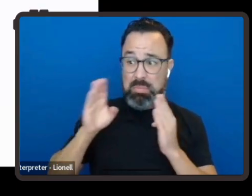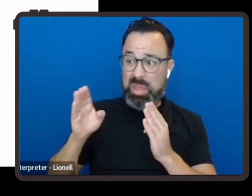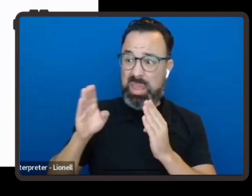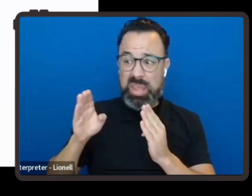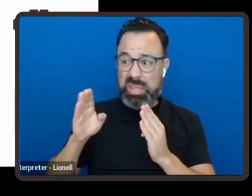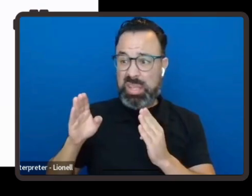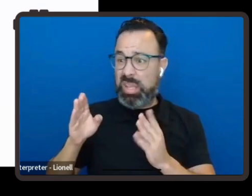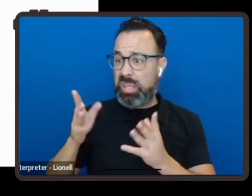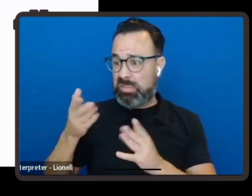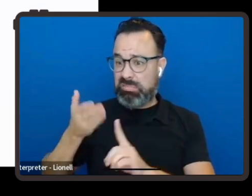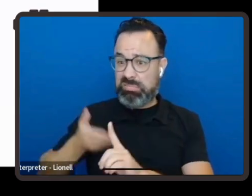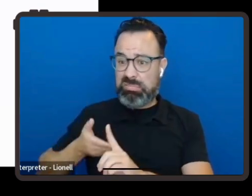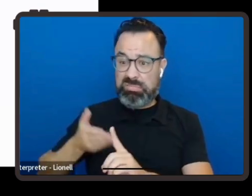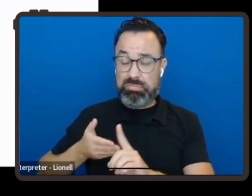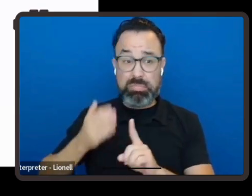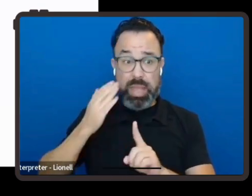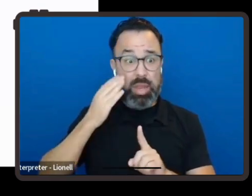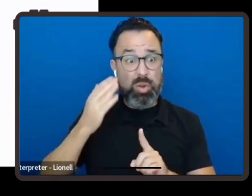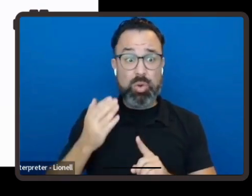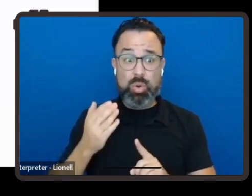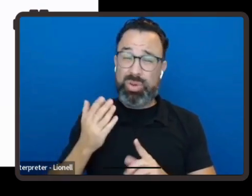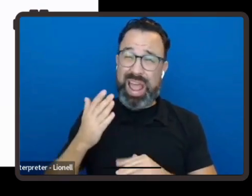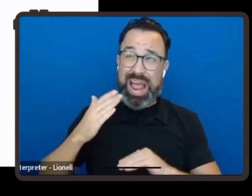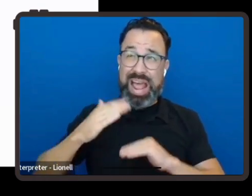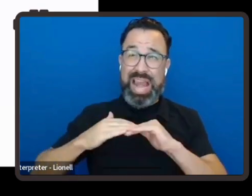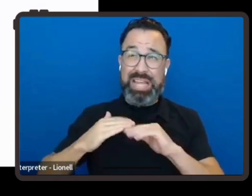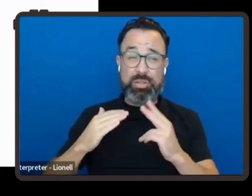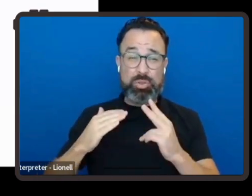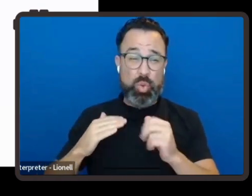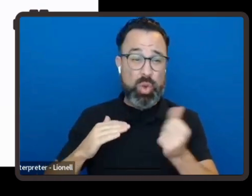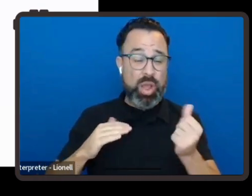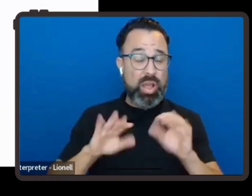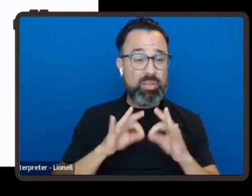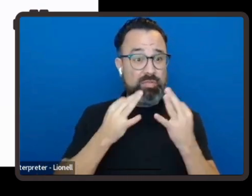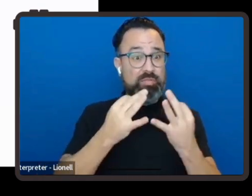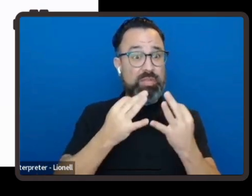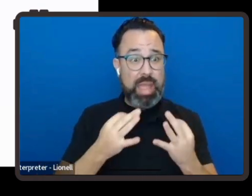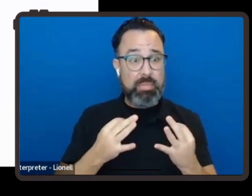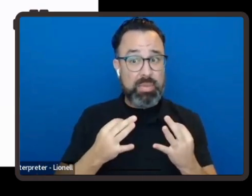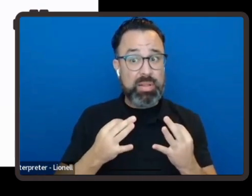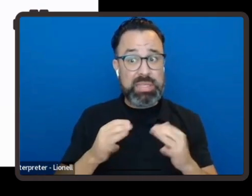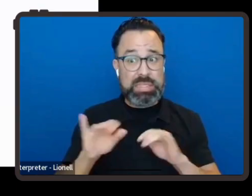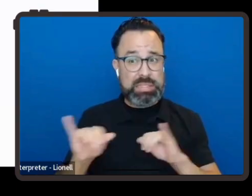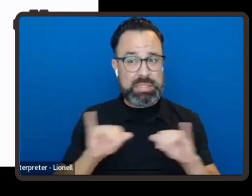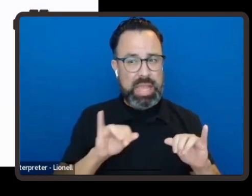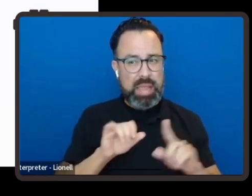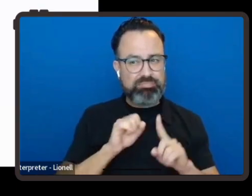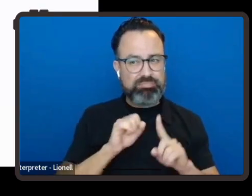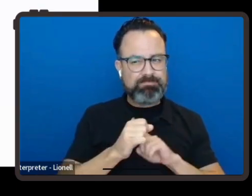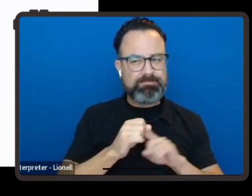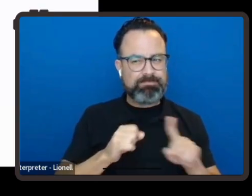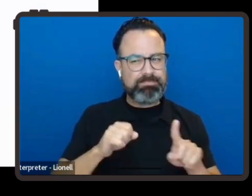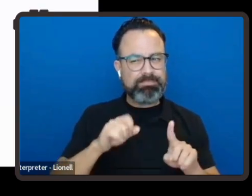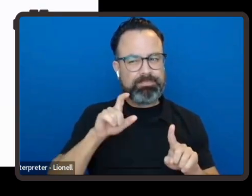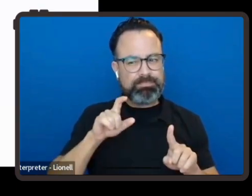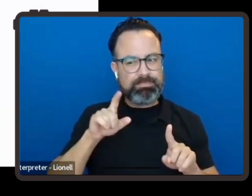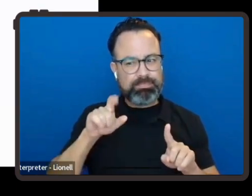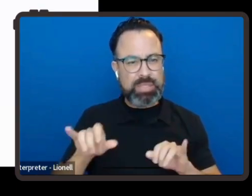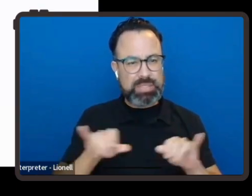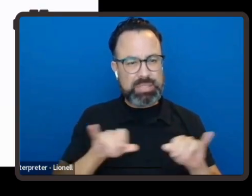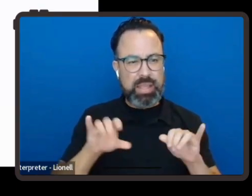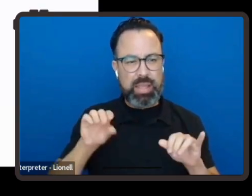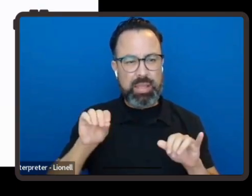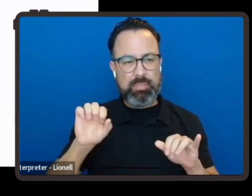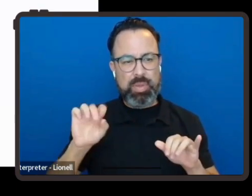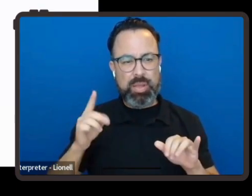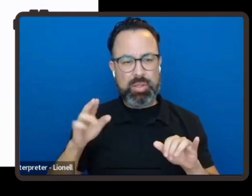German group that have now the result that they have osteoporosis. So there must be more than just the